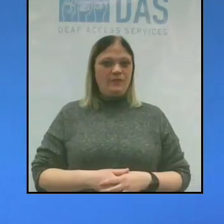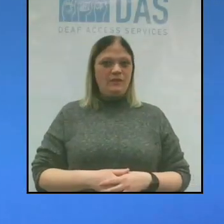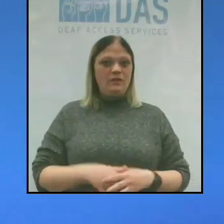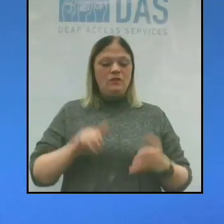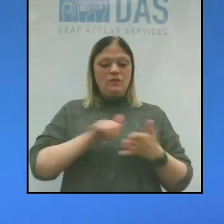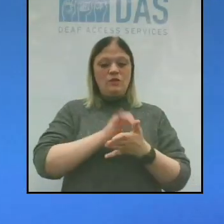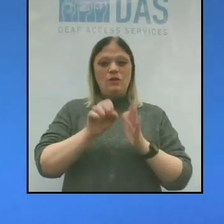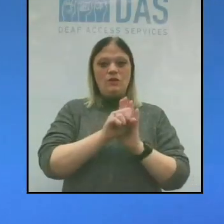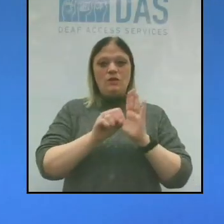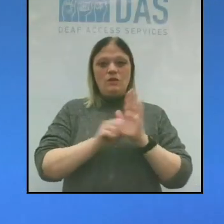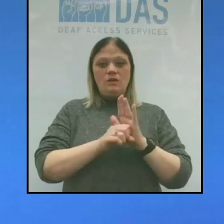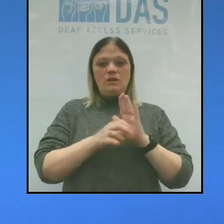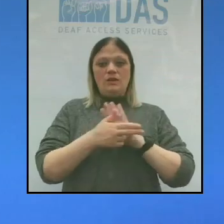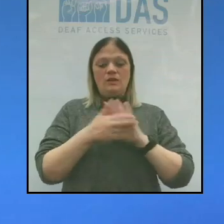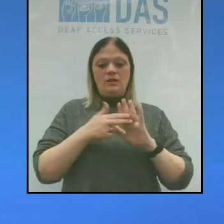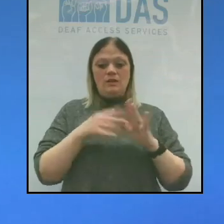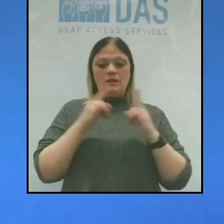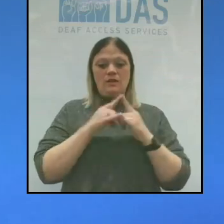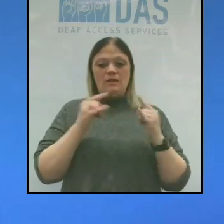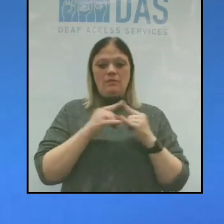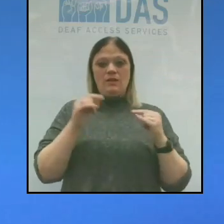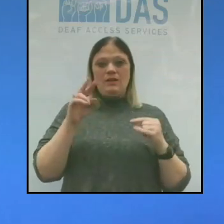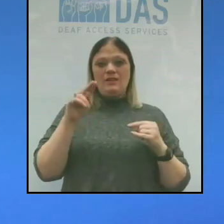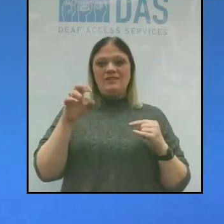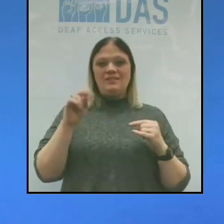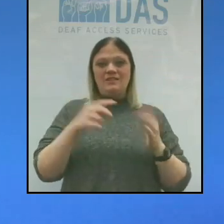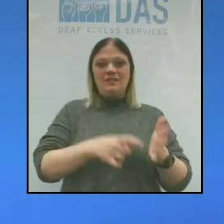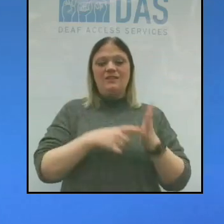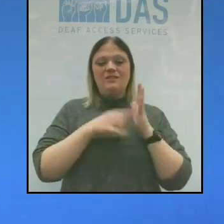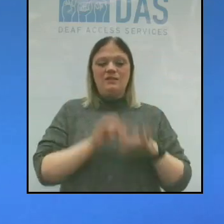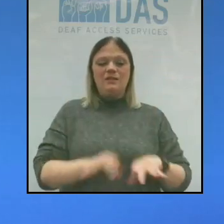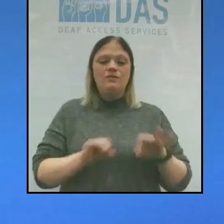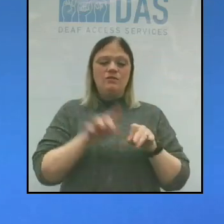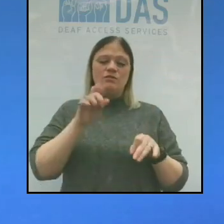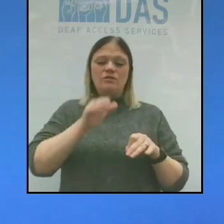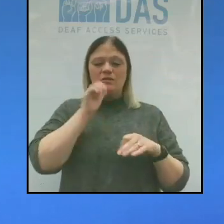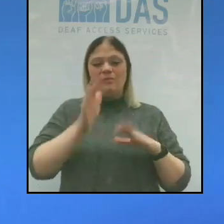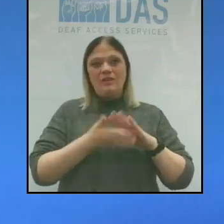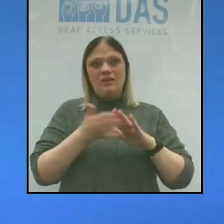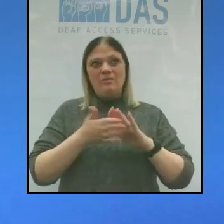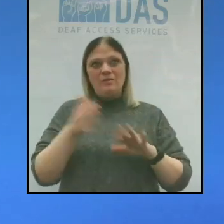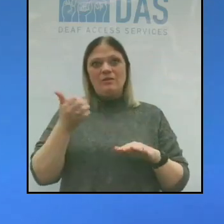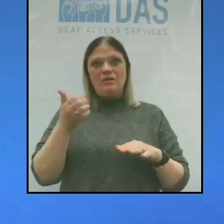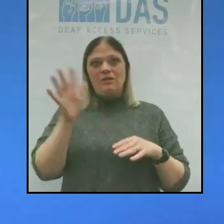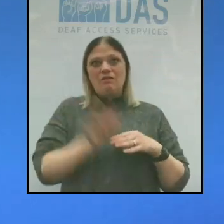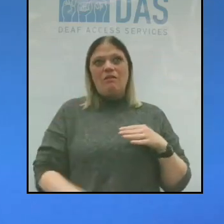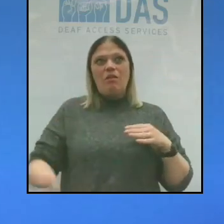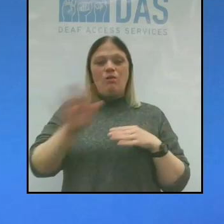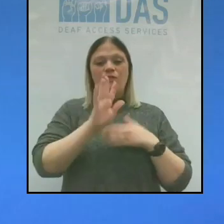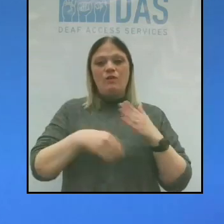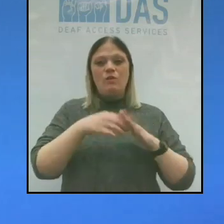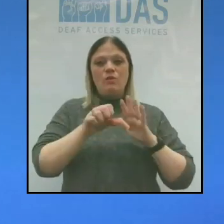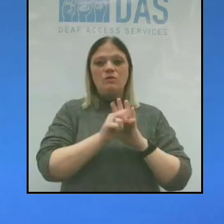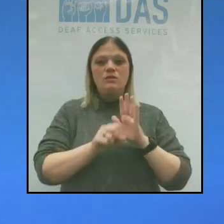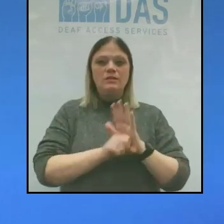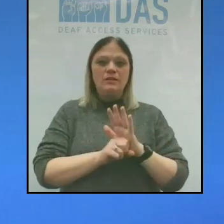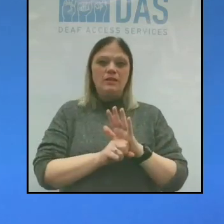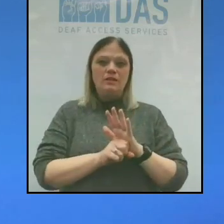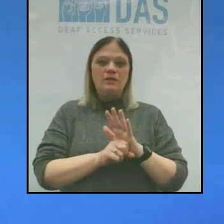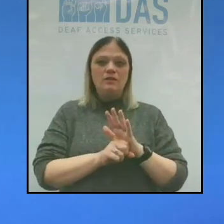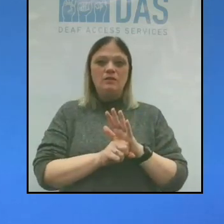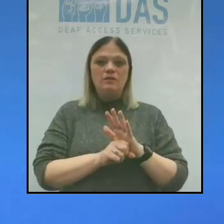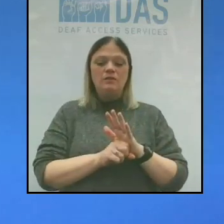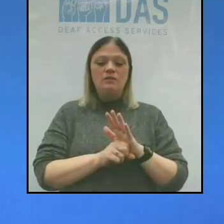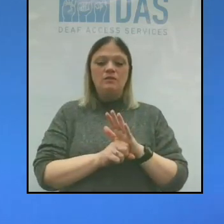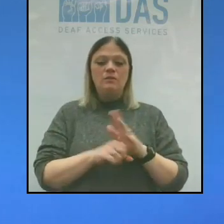New York State has deemed campgrounds as non-essential and therefore should not be operating across the whole state. We are still working with them